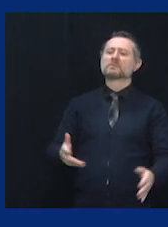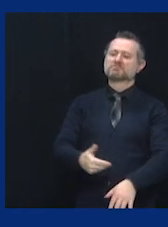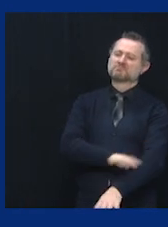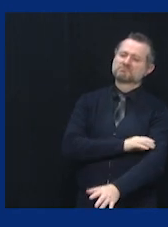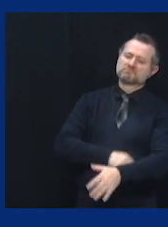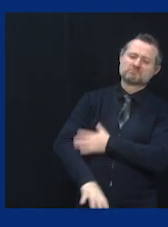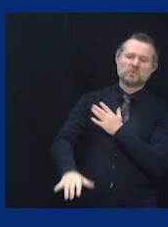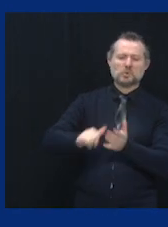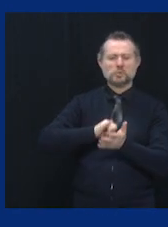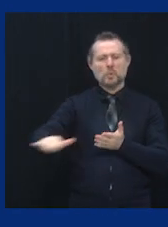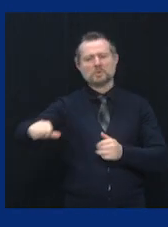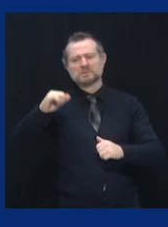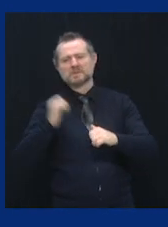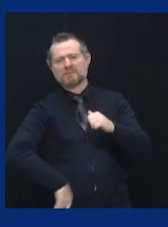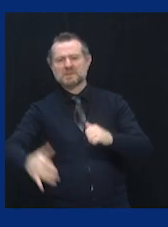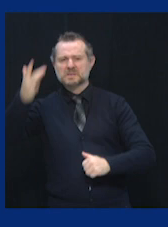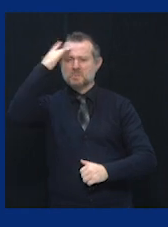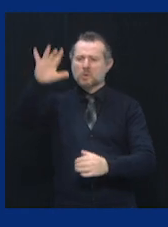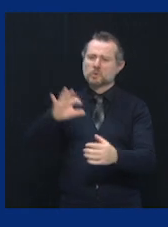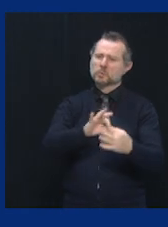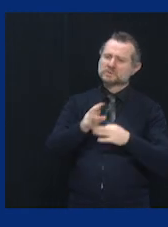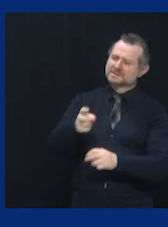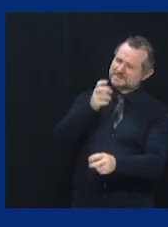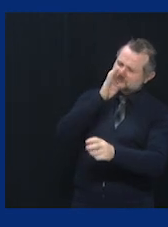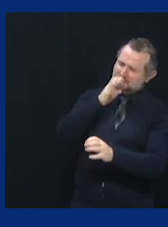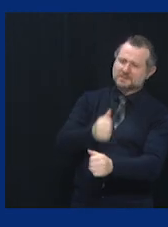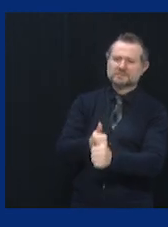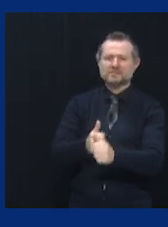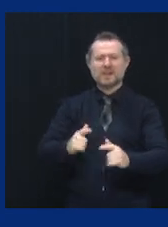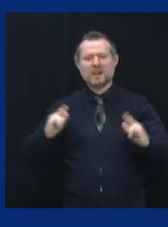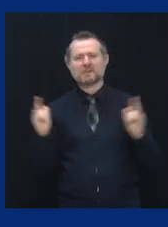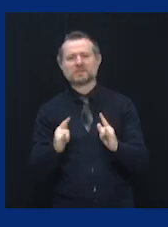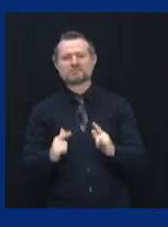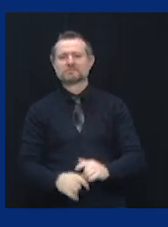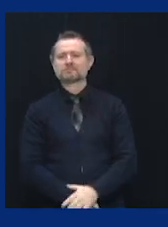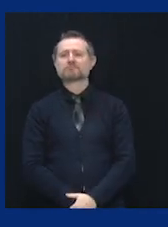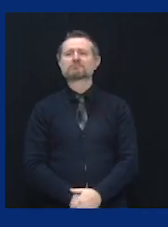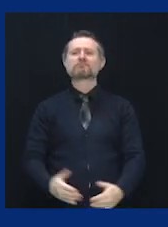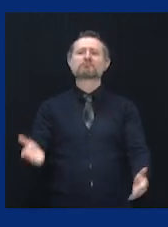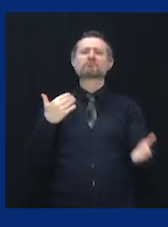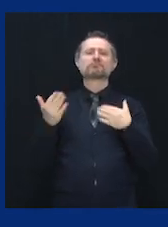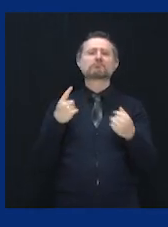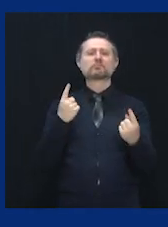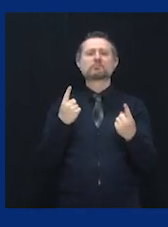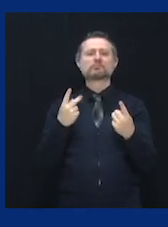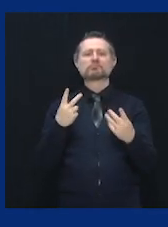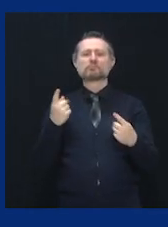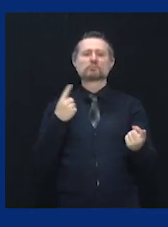smart, united, disciplined, loving. Let's take a couple of questions.